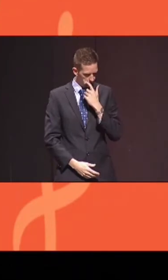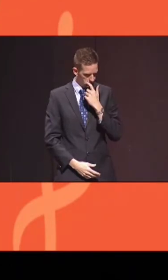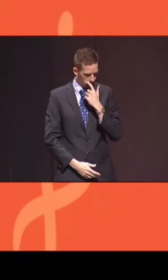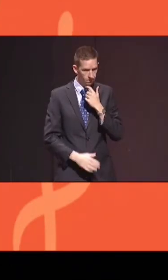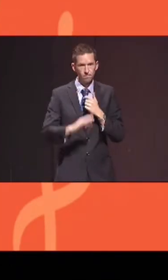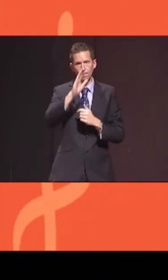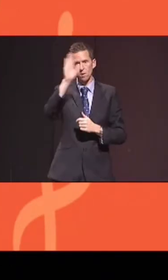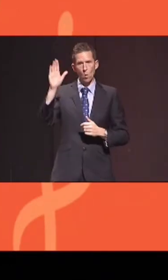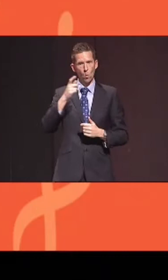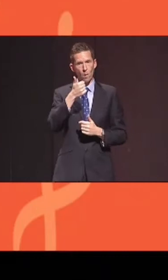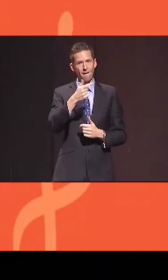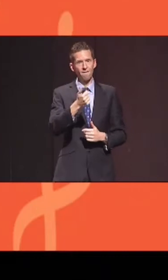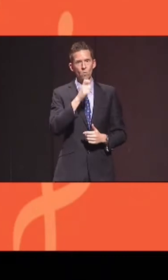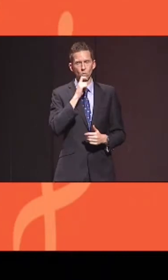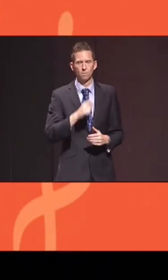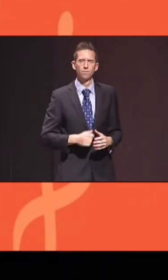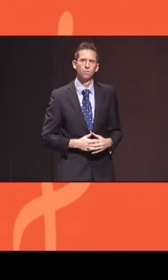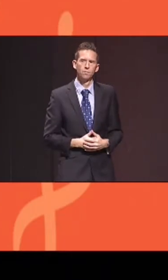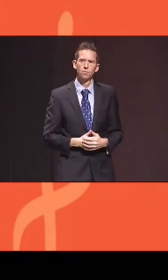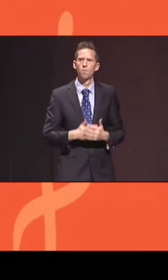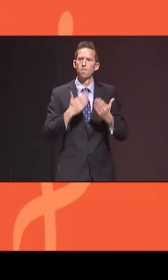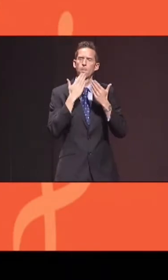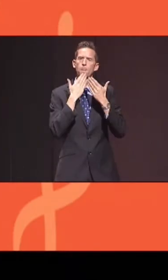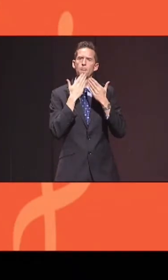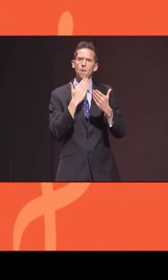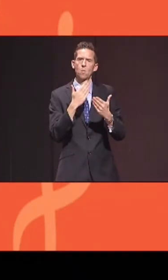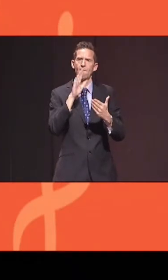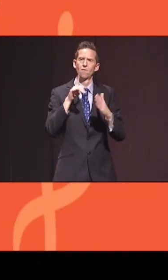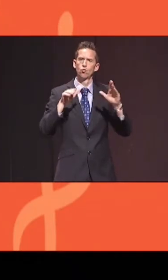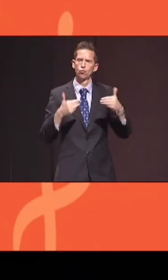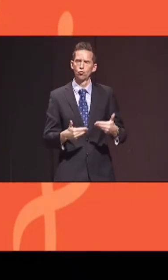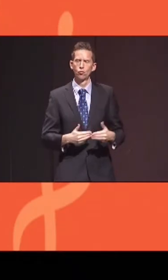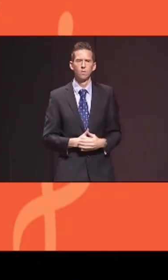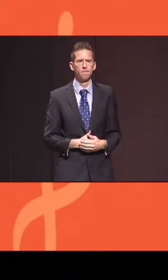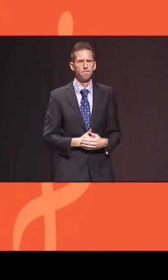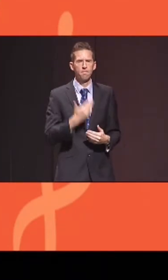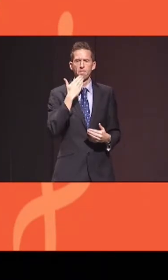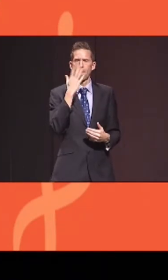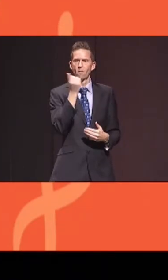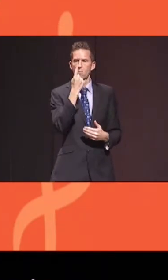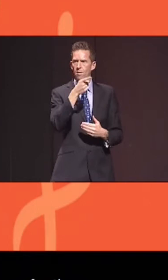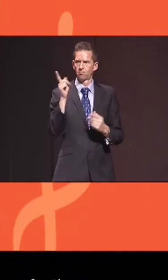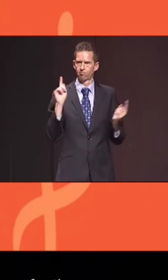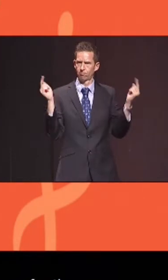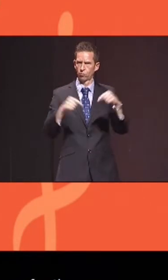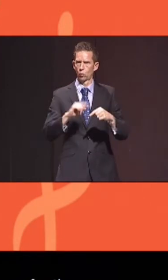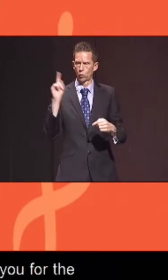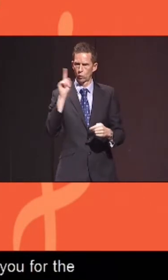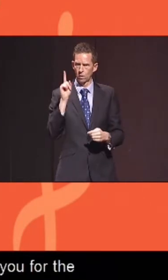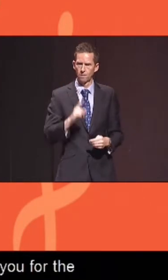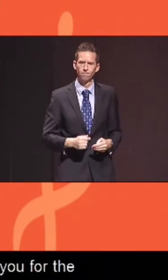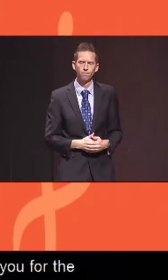Hello, good afternoon, everybody. Thank you, Jill, for the introduction. Thank you, everybody, for being here